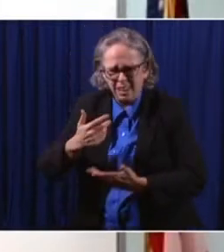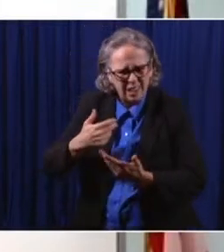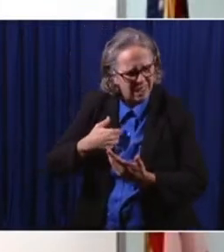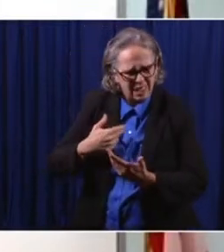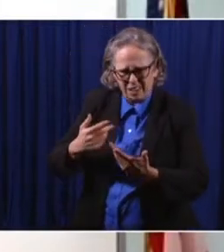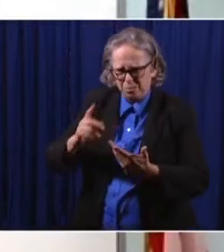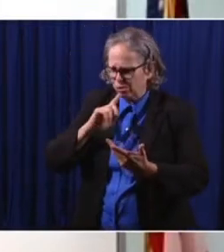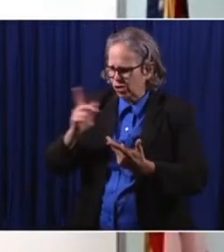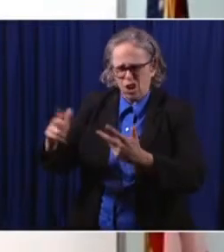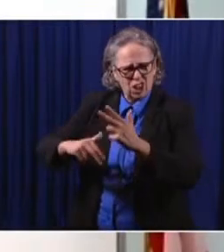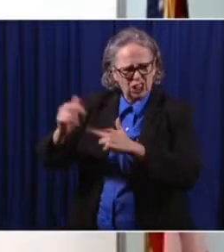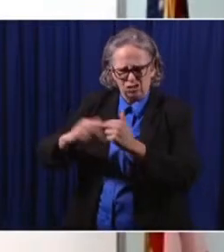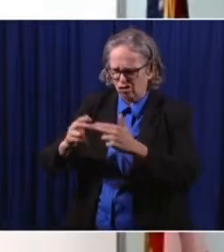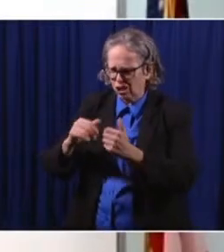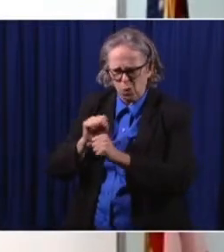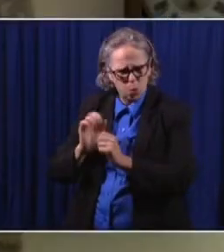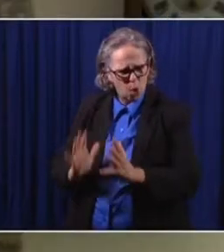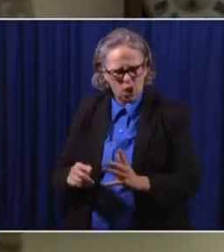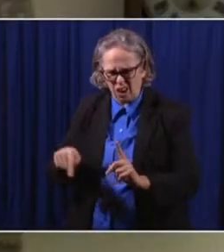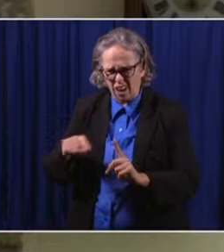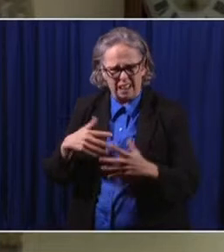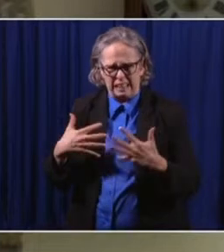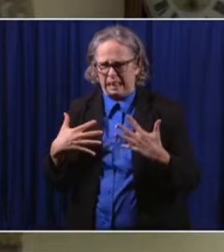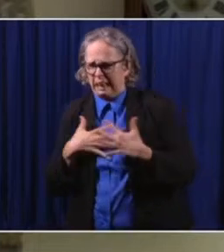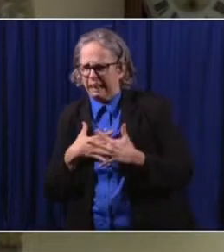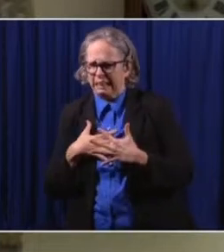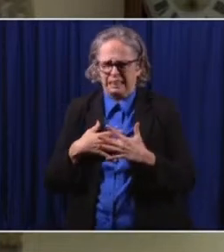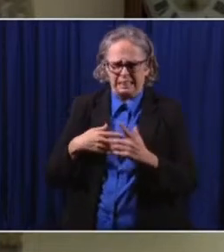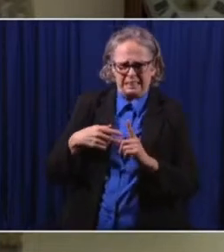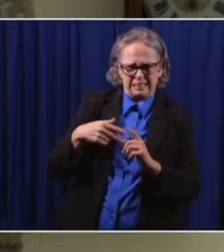construction workers, Jack, who are out there.